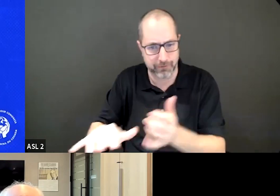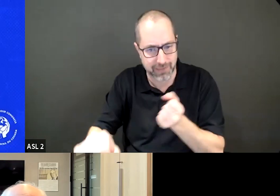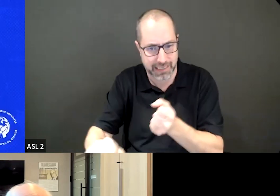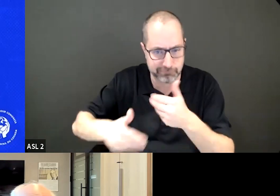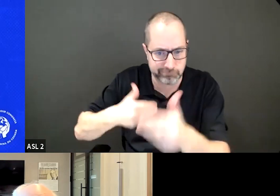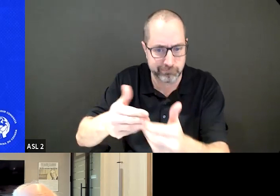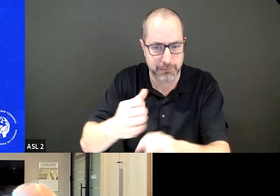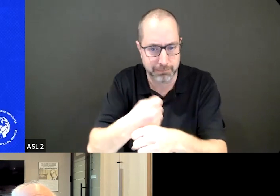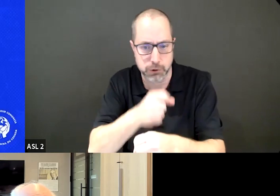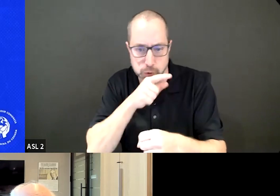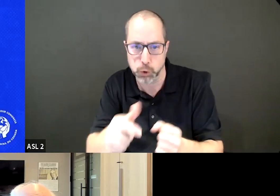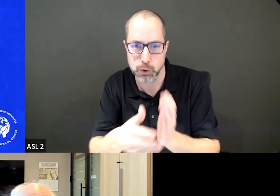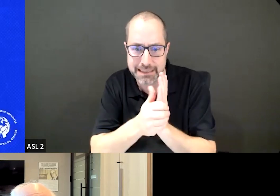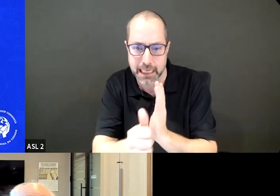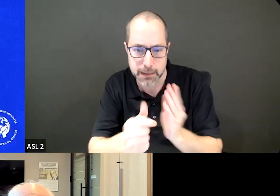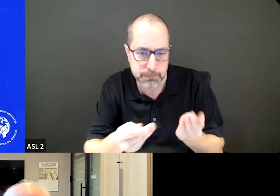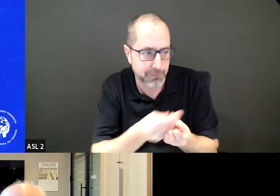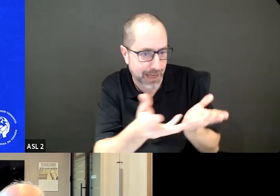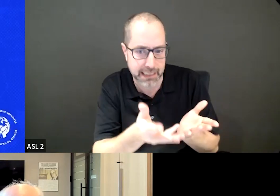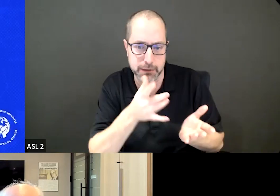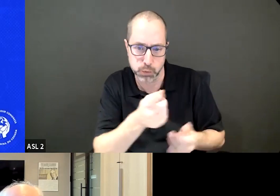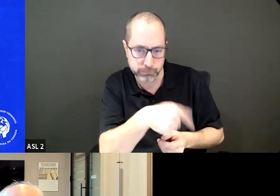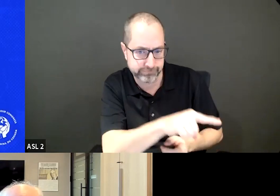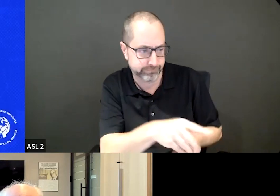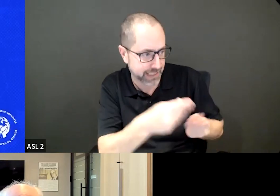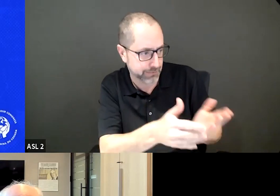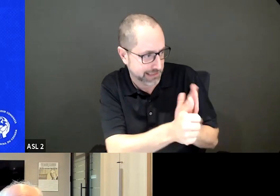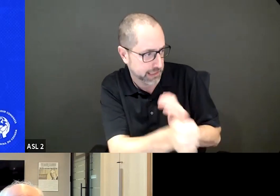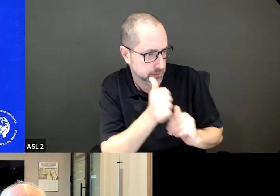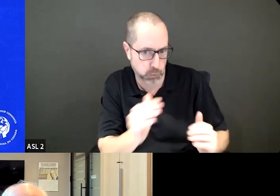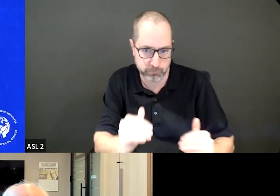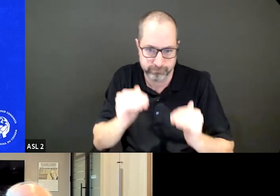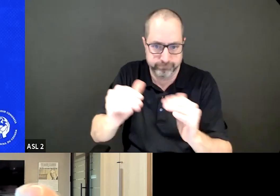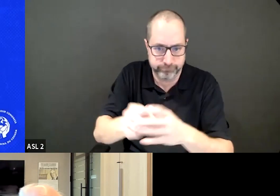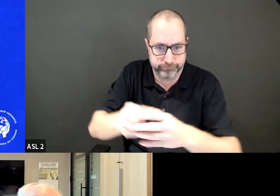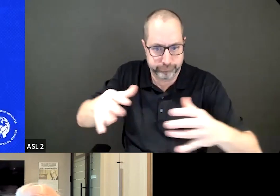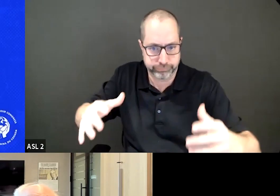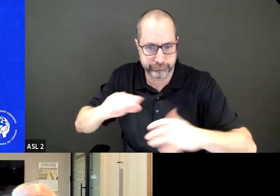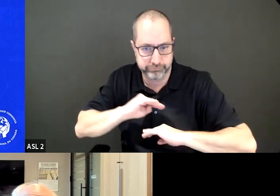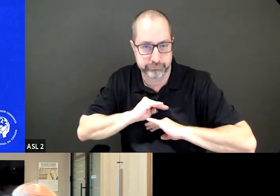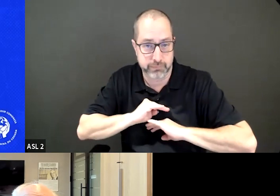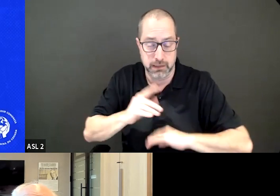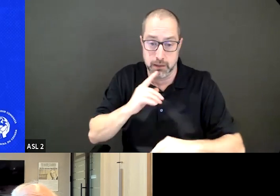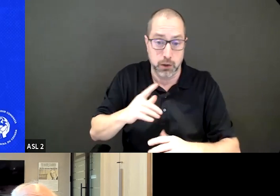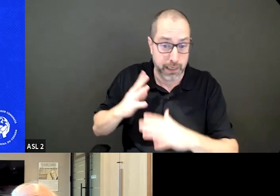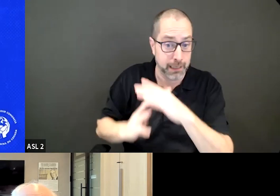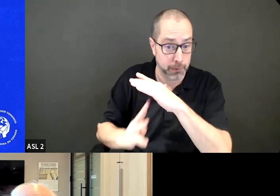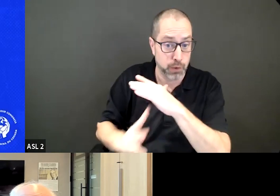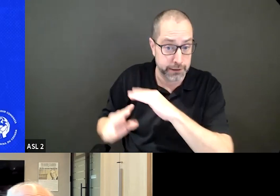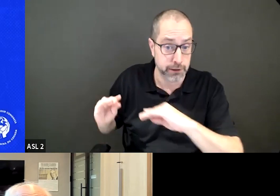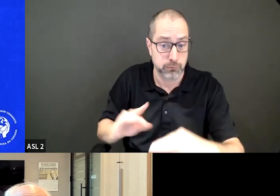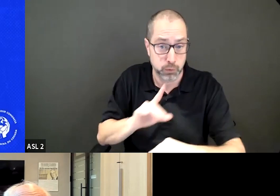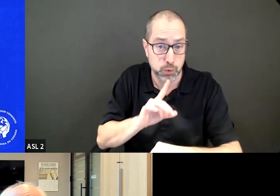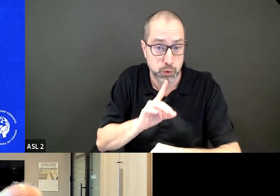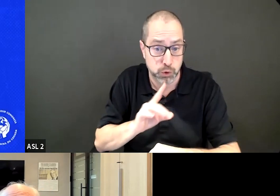available in our society to be able to meet this need that exists? We hear a great deal about immigration, but